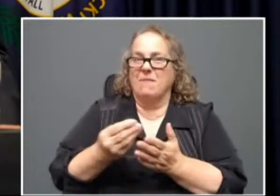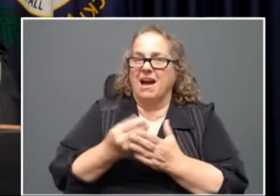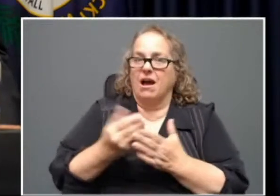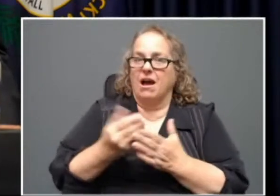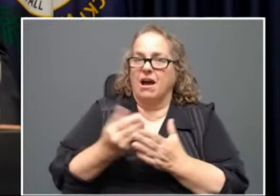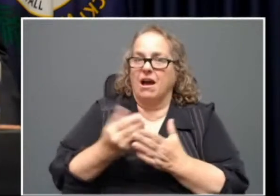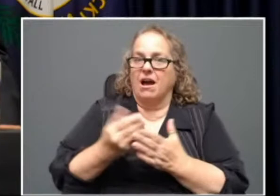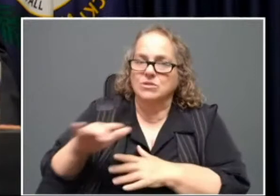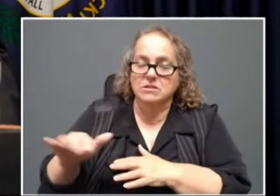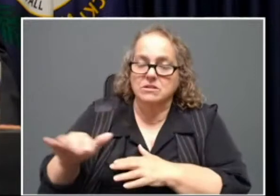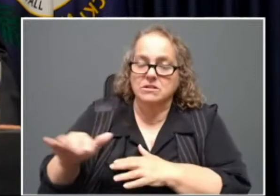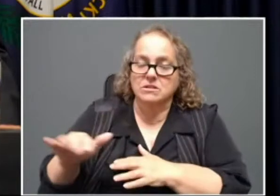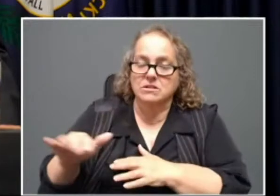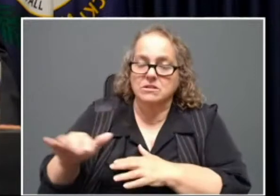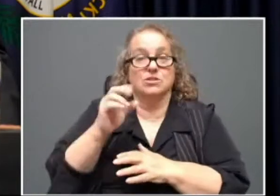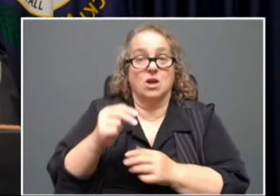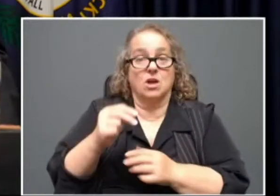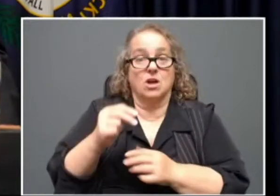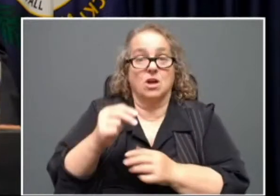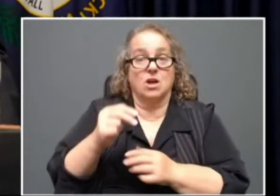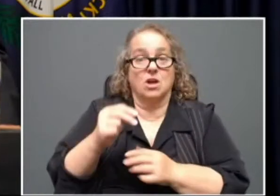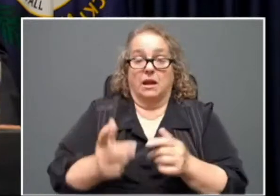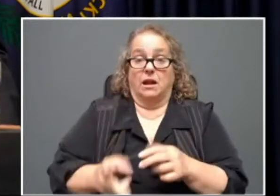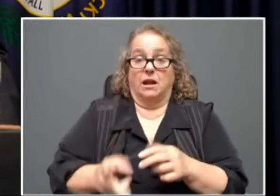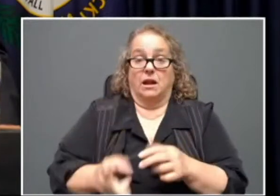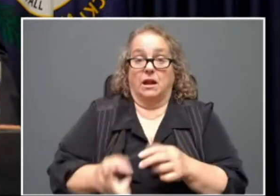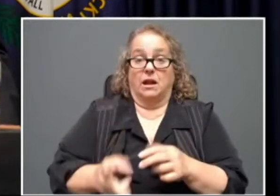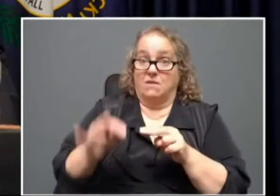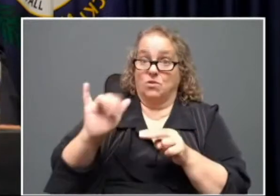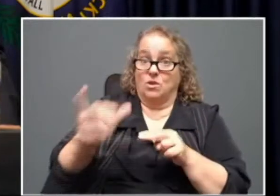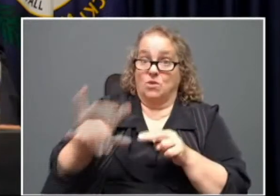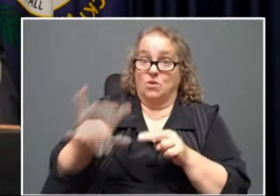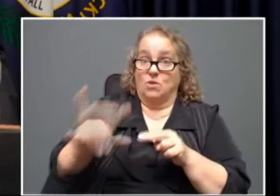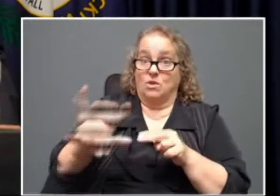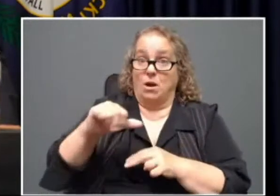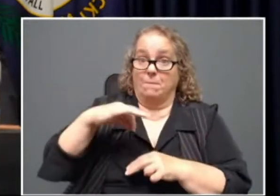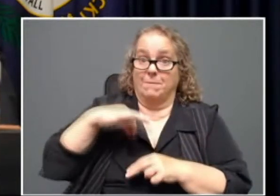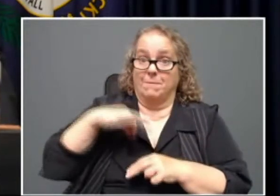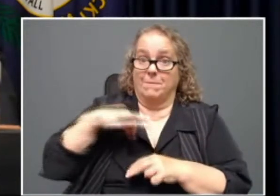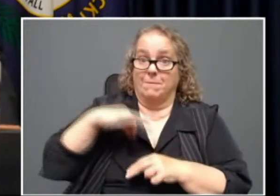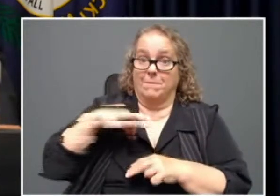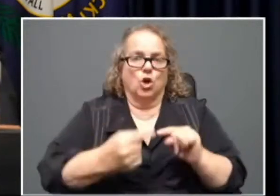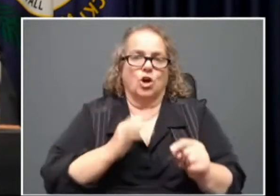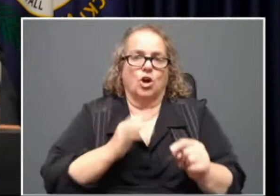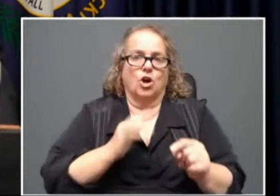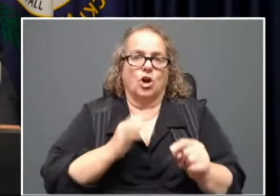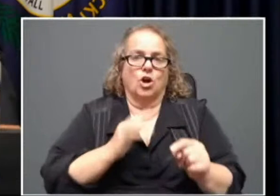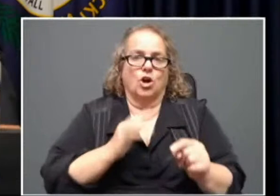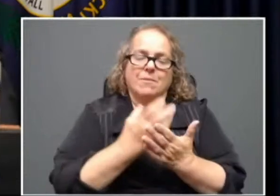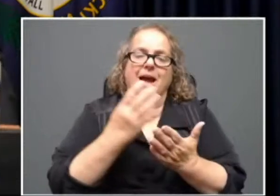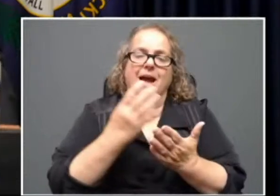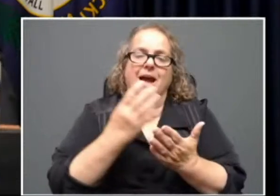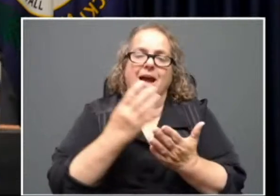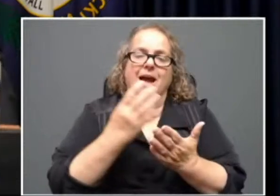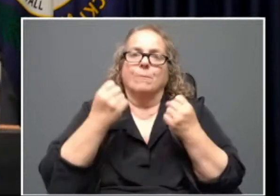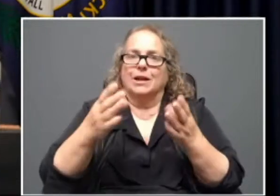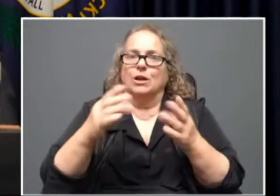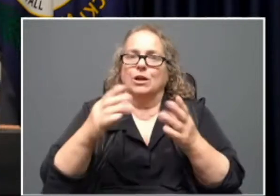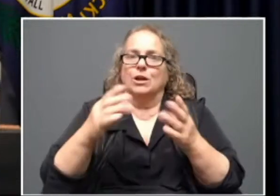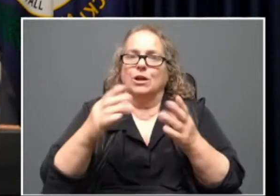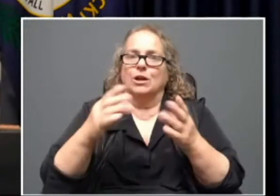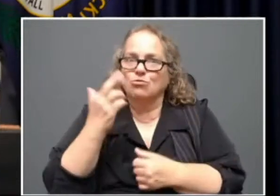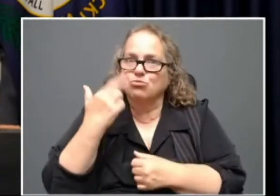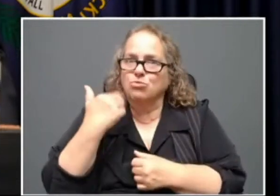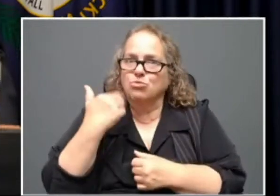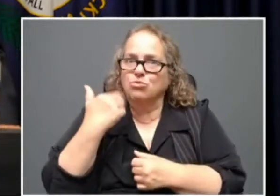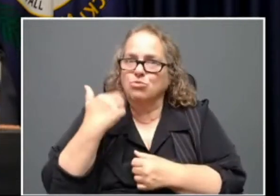immediate termination of those extra benefits would hurt our economy and hurt a lot of groups, restaurants and others